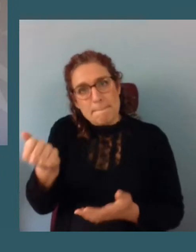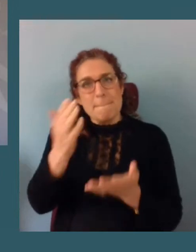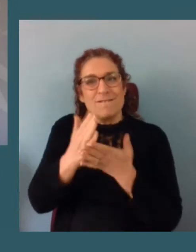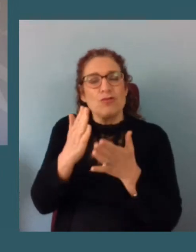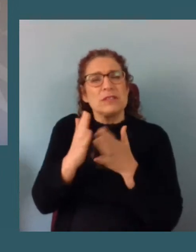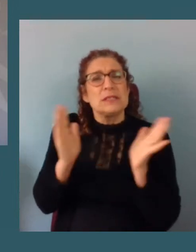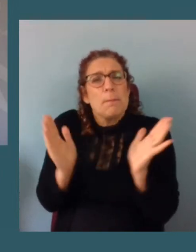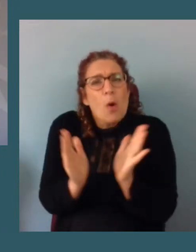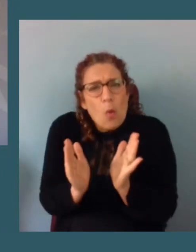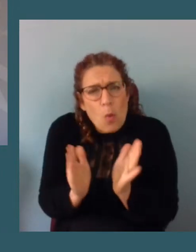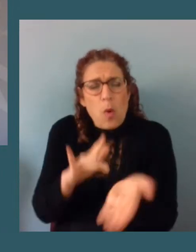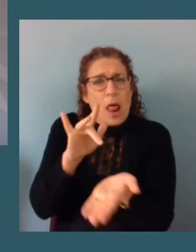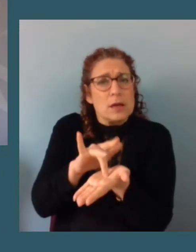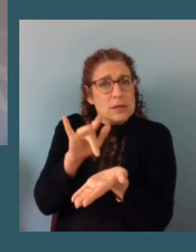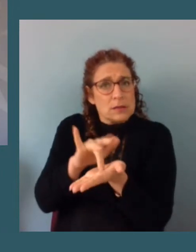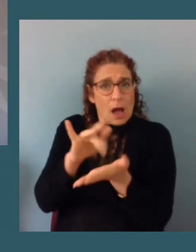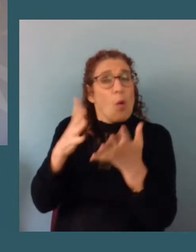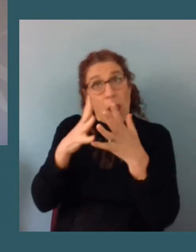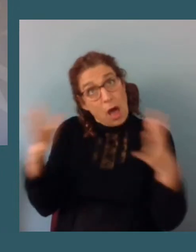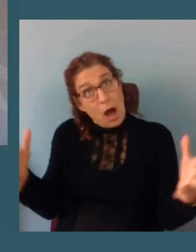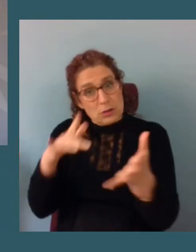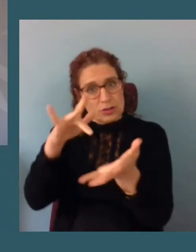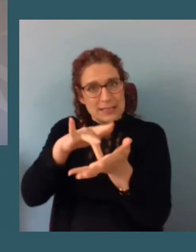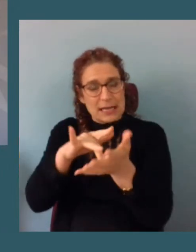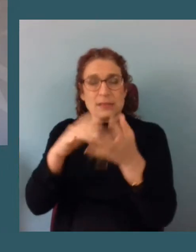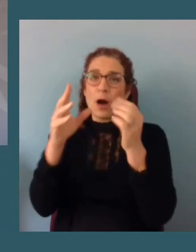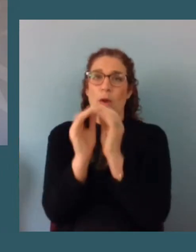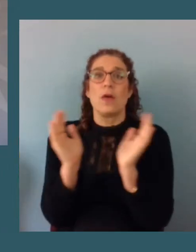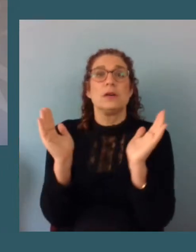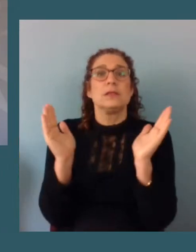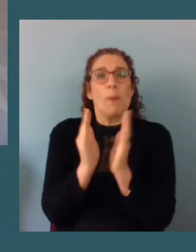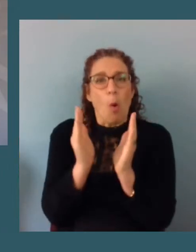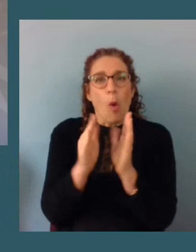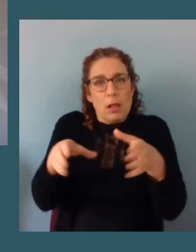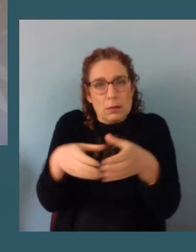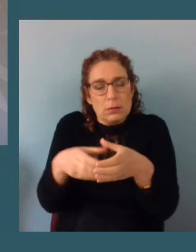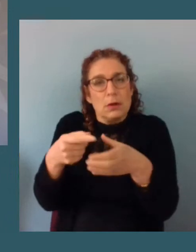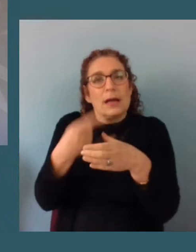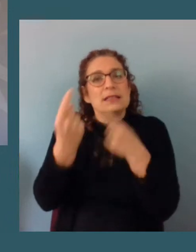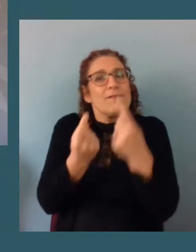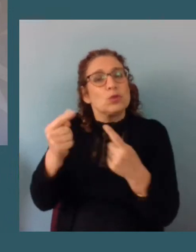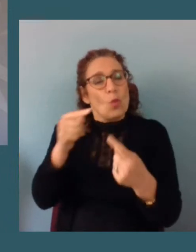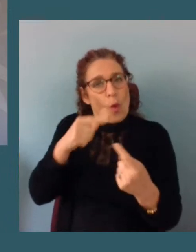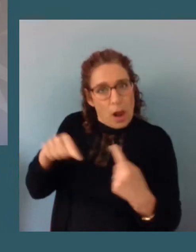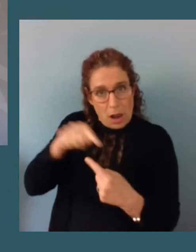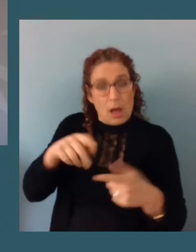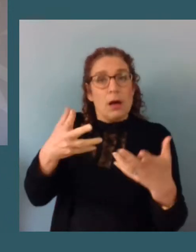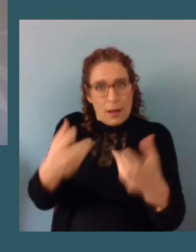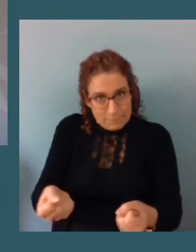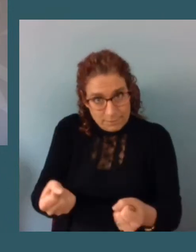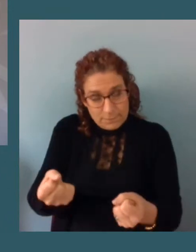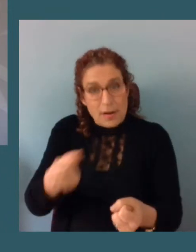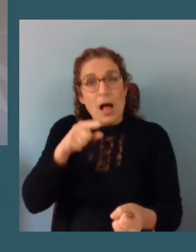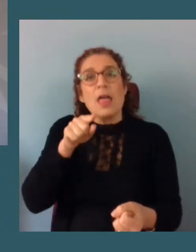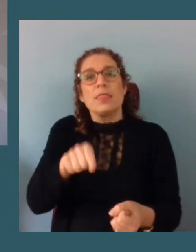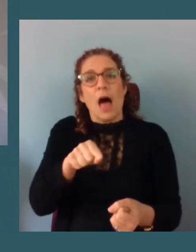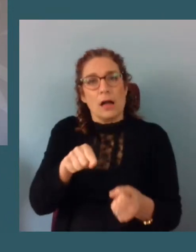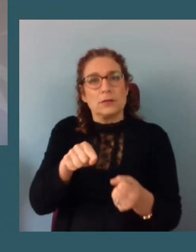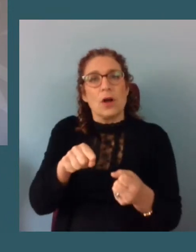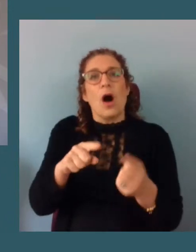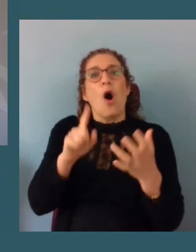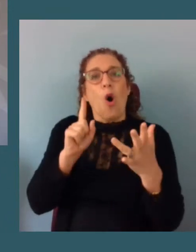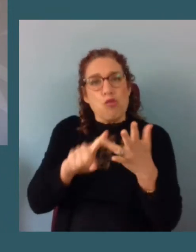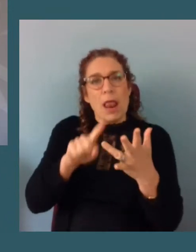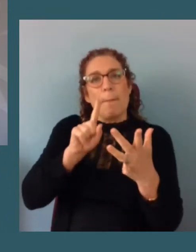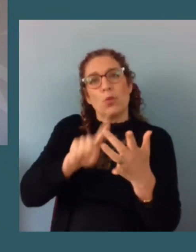centers, also large centers with small cohorts of individuals who have been given oral immunotherapy using native peanut